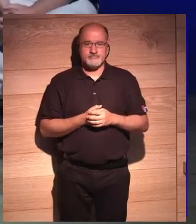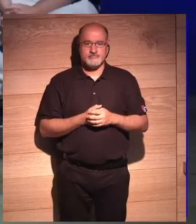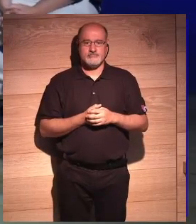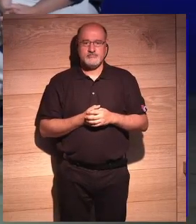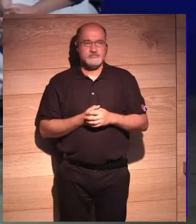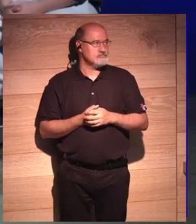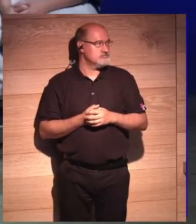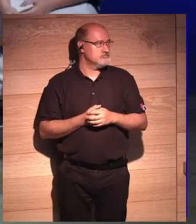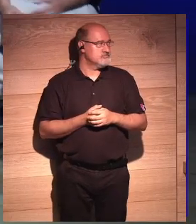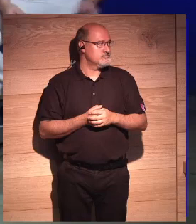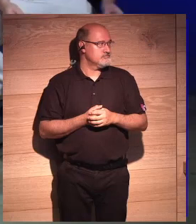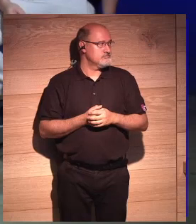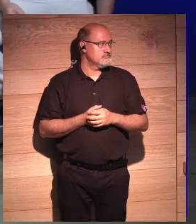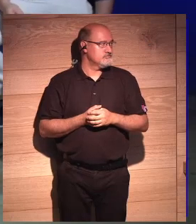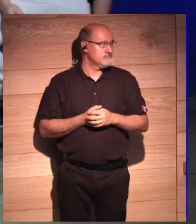please?